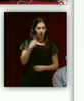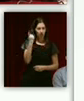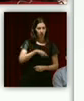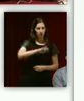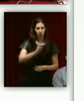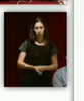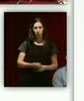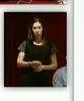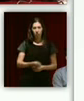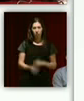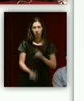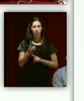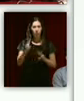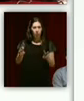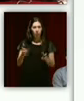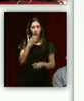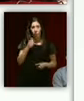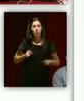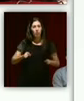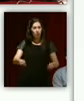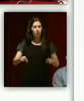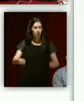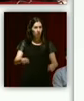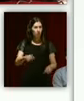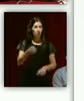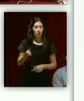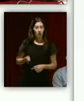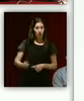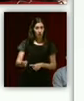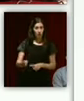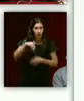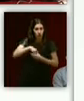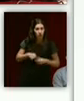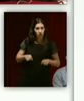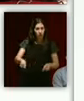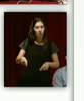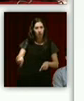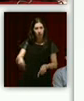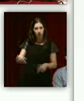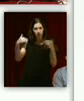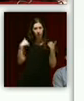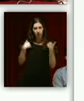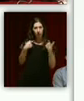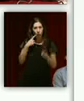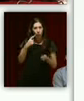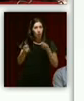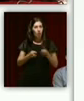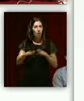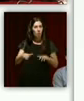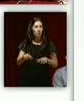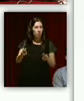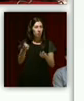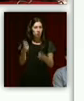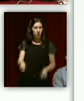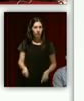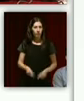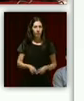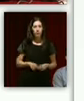Why can't they use the joystick that they are commonly using, for example, the